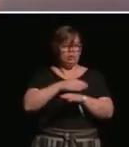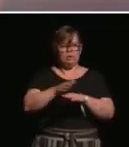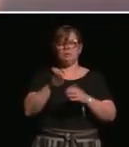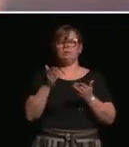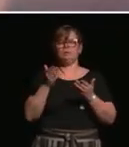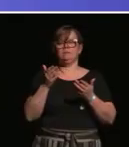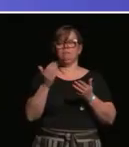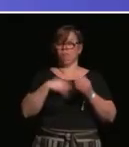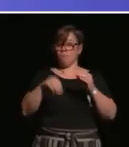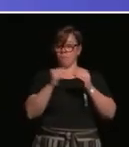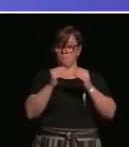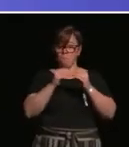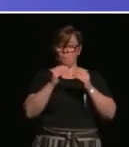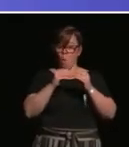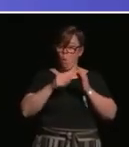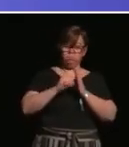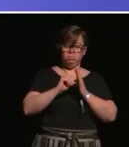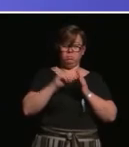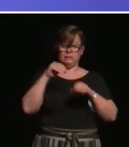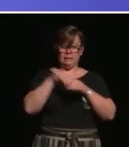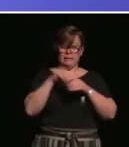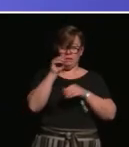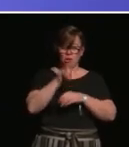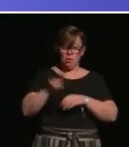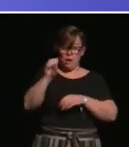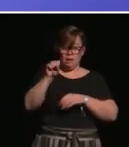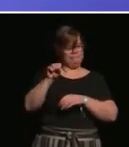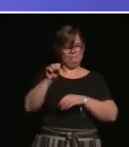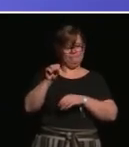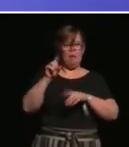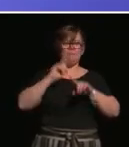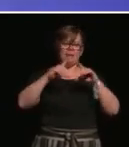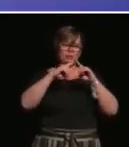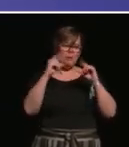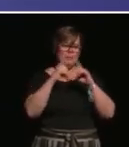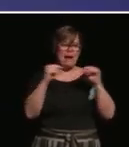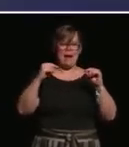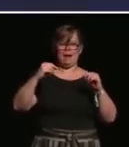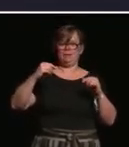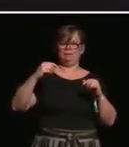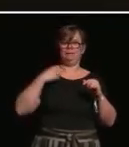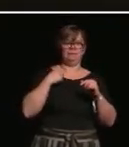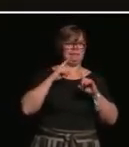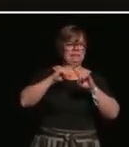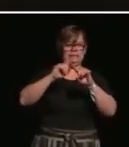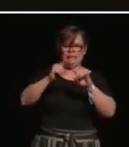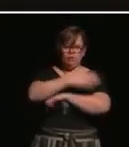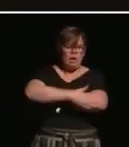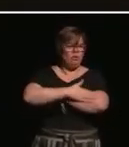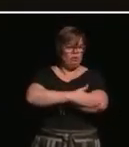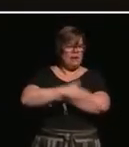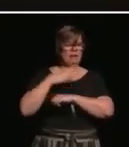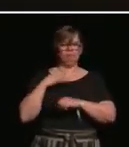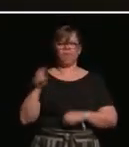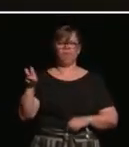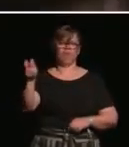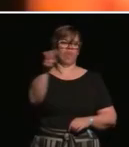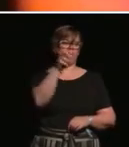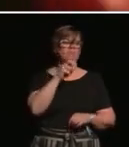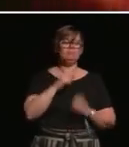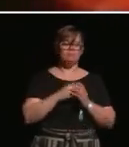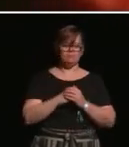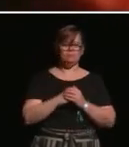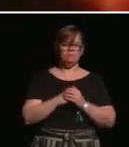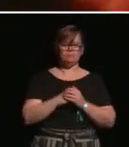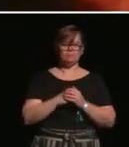in the U.S., although in Japan, Australia, and elsewhere, she charted regularly. Breaking with her major label, she effectively